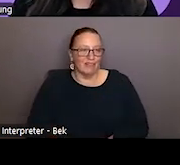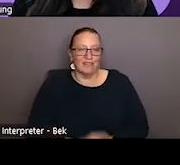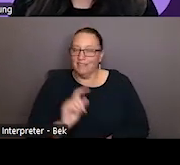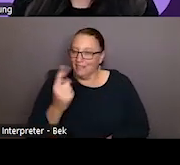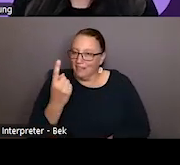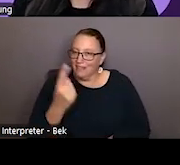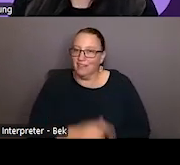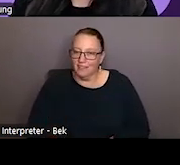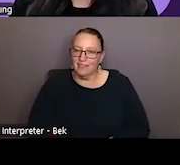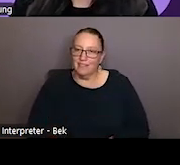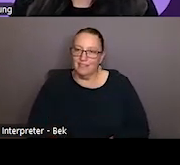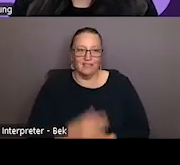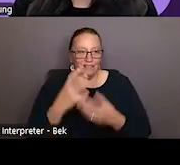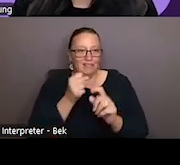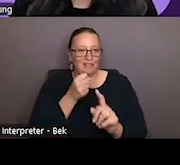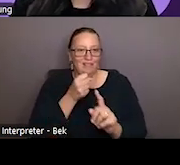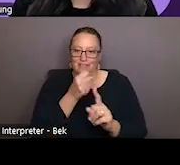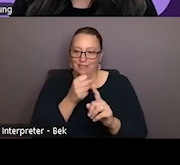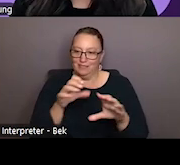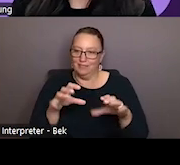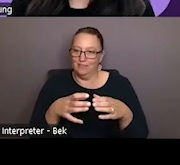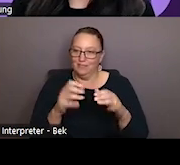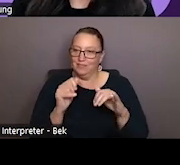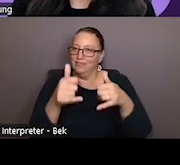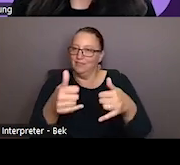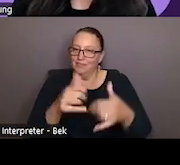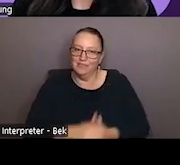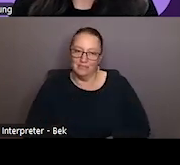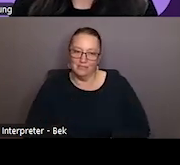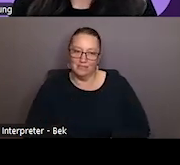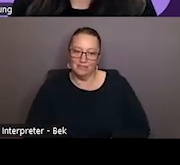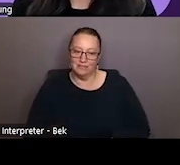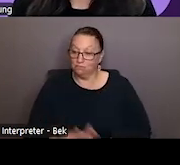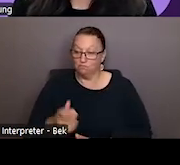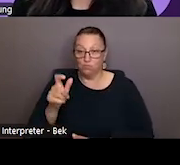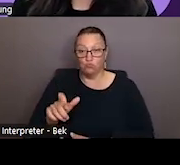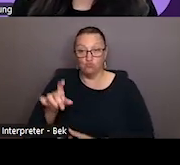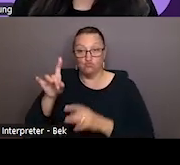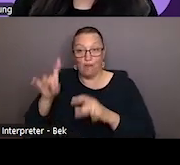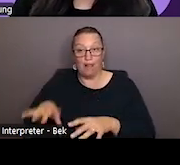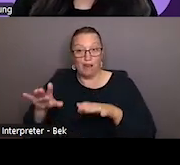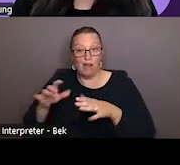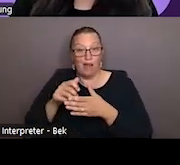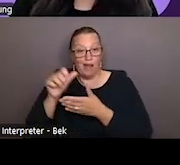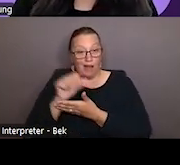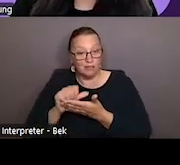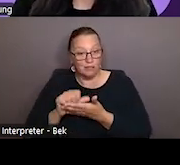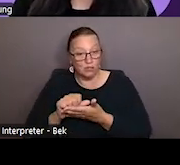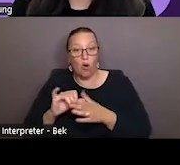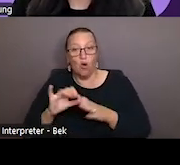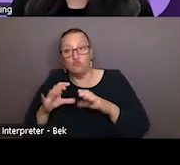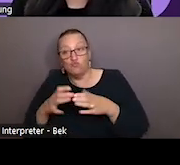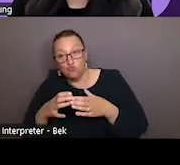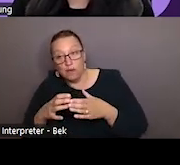Firstly, the Impact Award category is awarded to an Australian artist, group, collective,